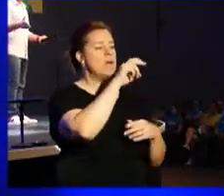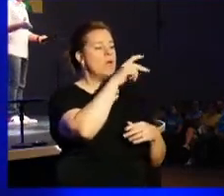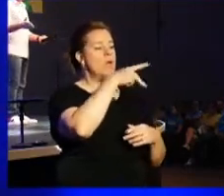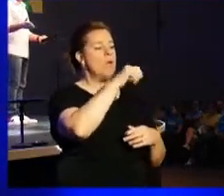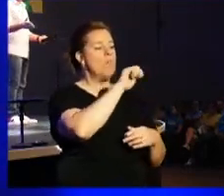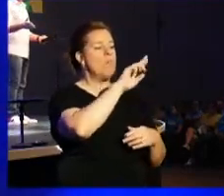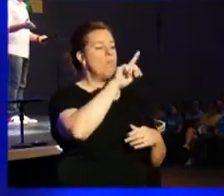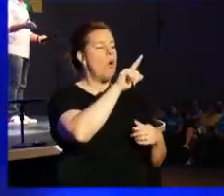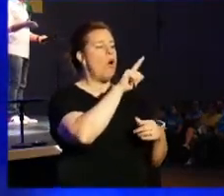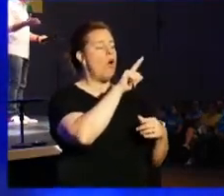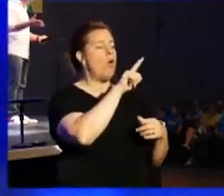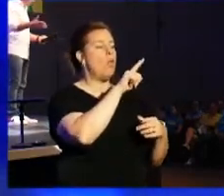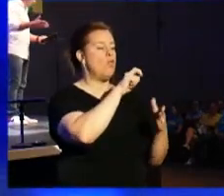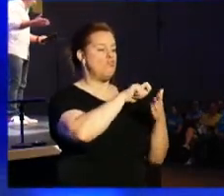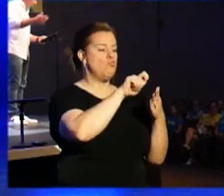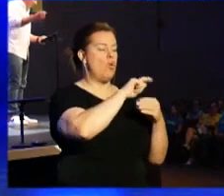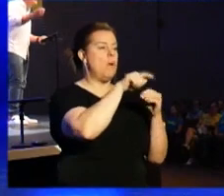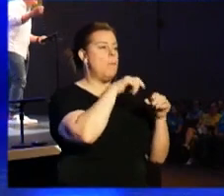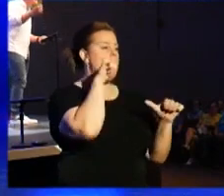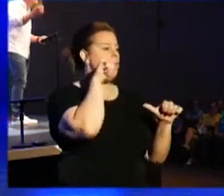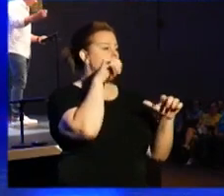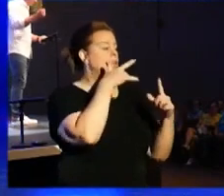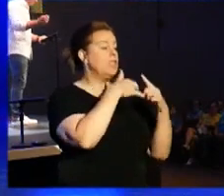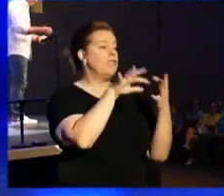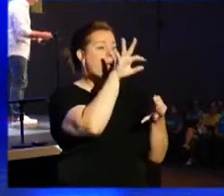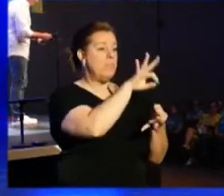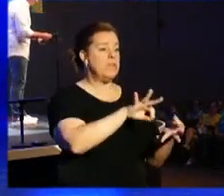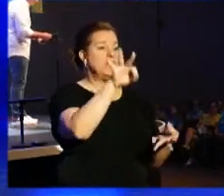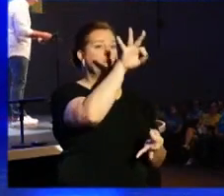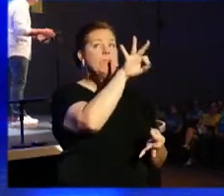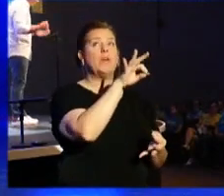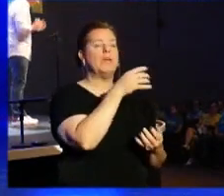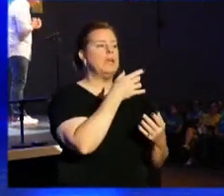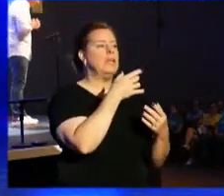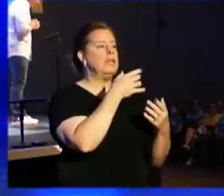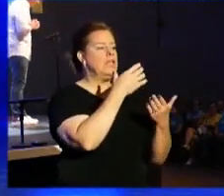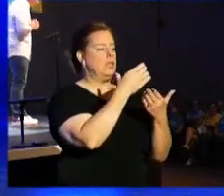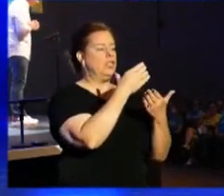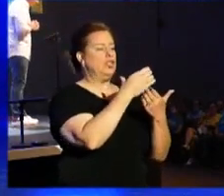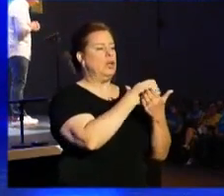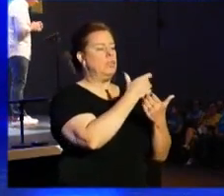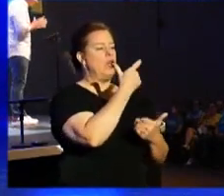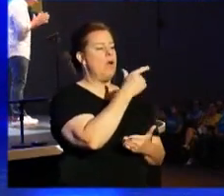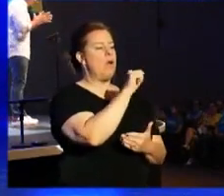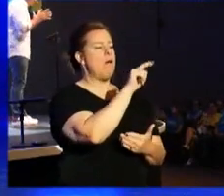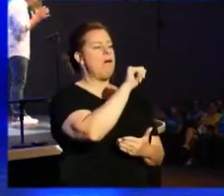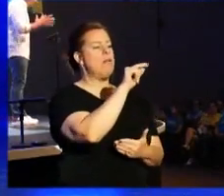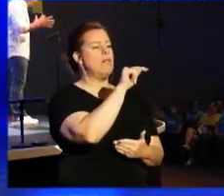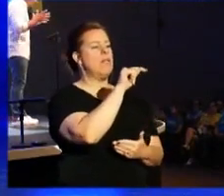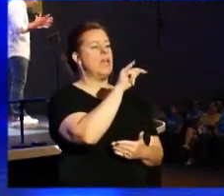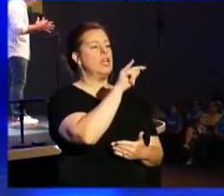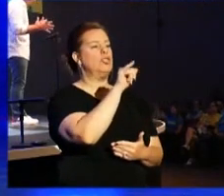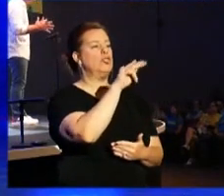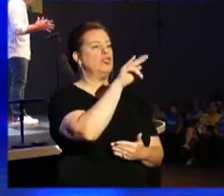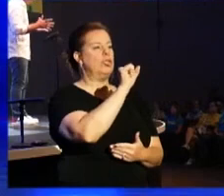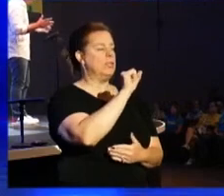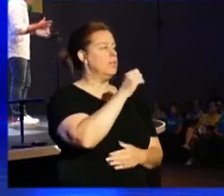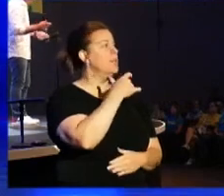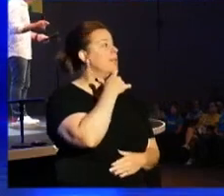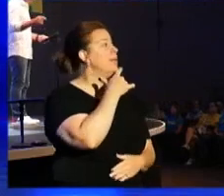of the Spirit. Let's review. Galatians chapter 5, verses 22 through 23 says this, but the Holy